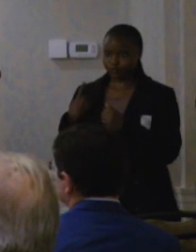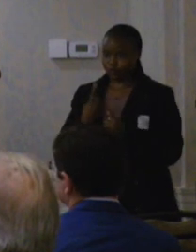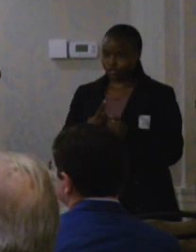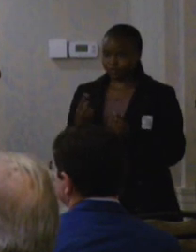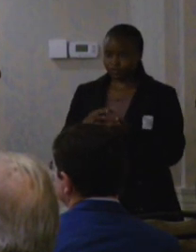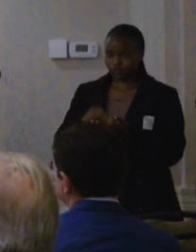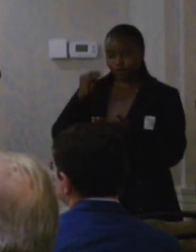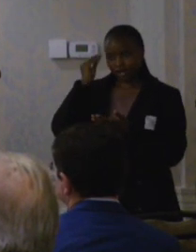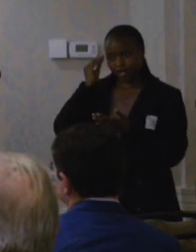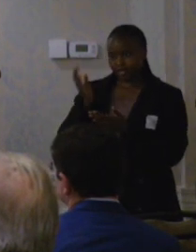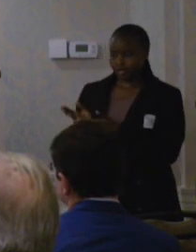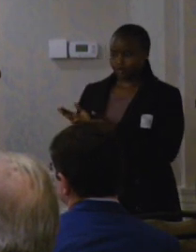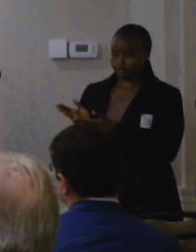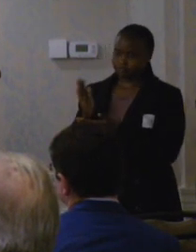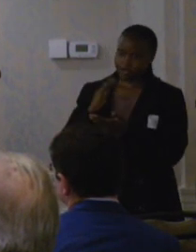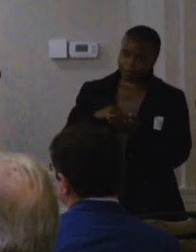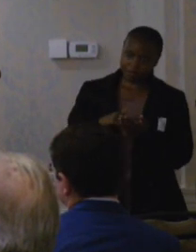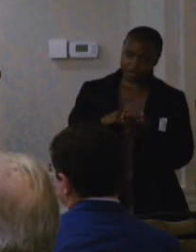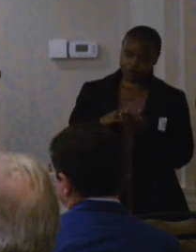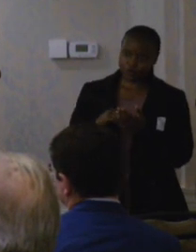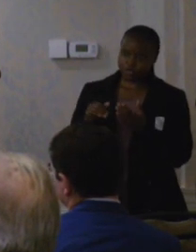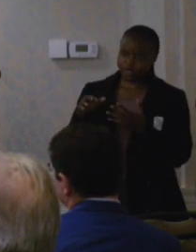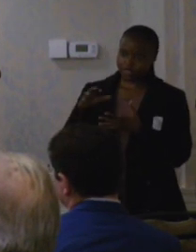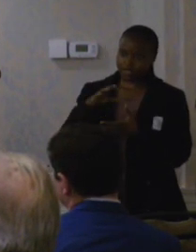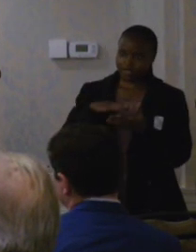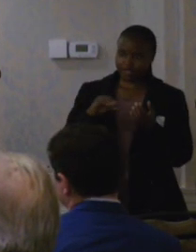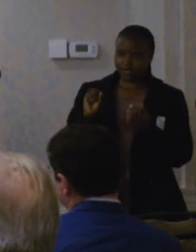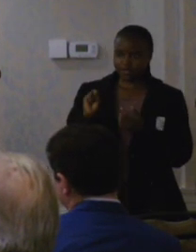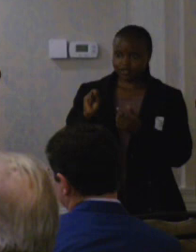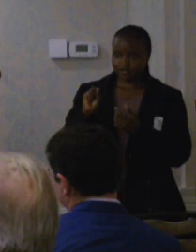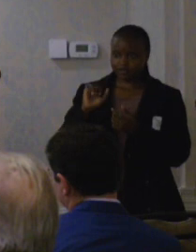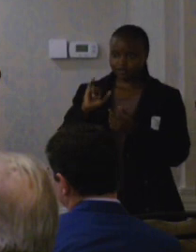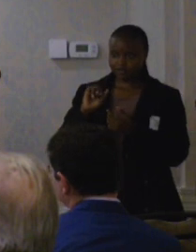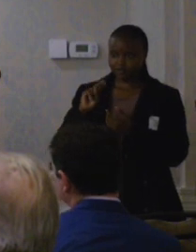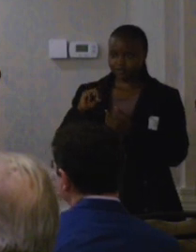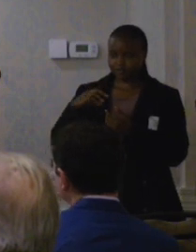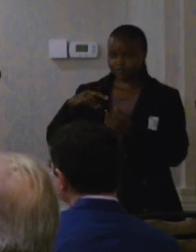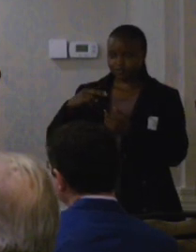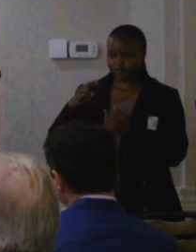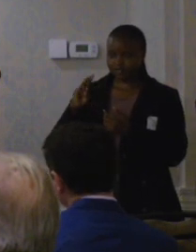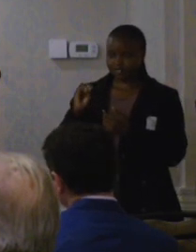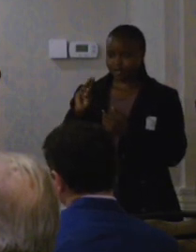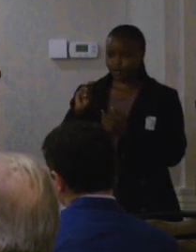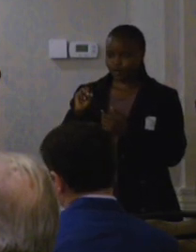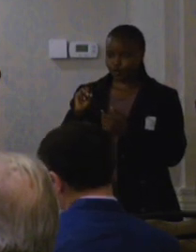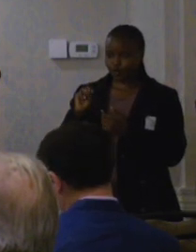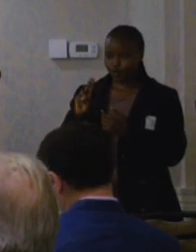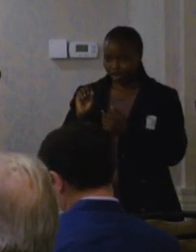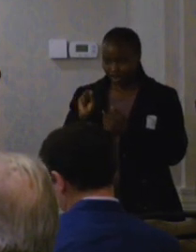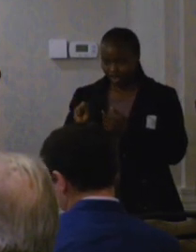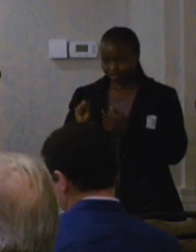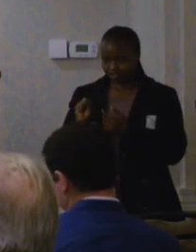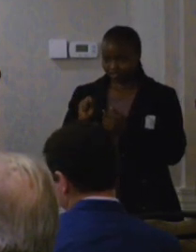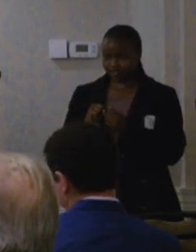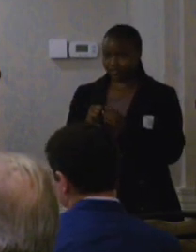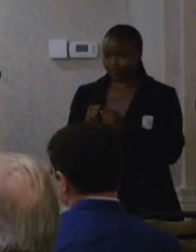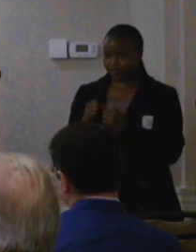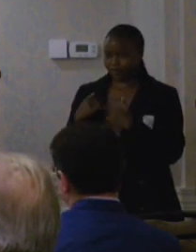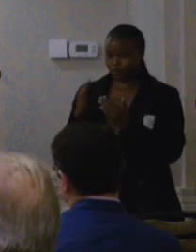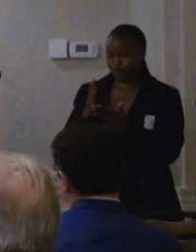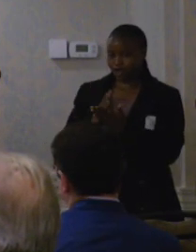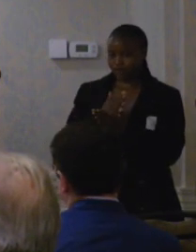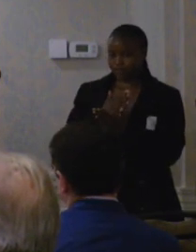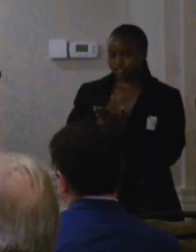also to combine with the synchronous sessions, virtual in a Zoom platform. It's time for them to have share